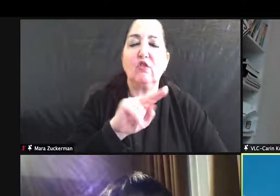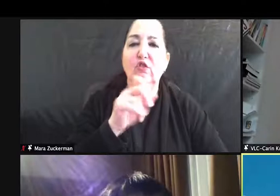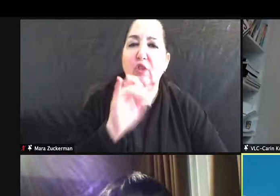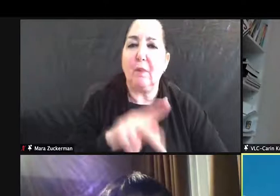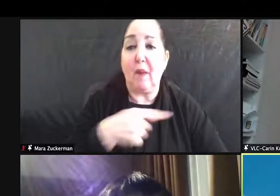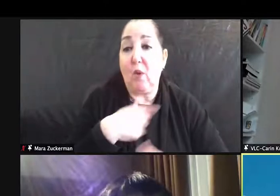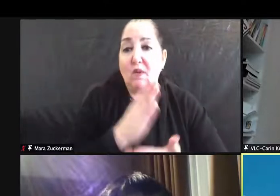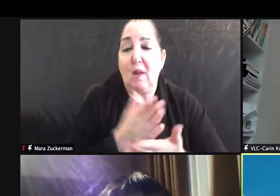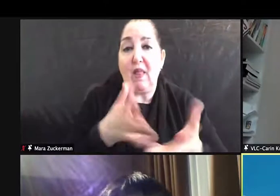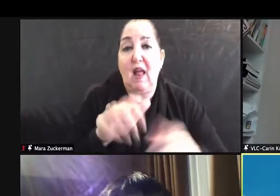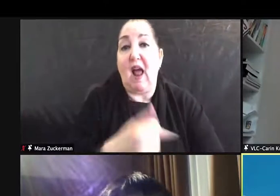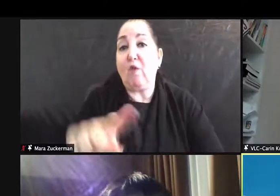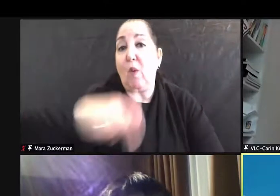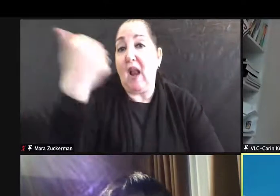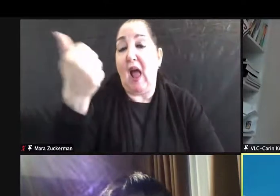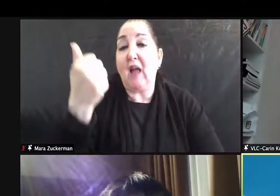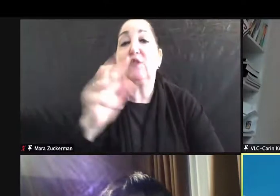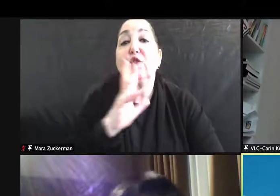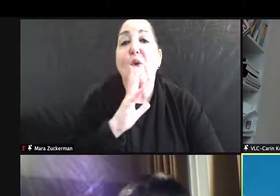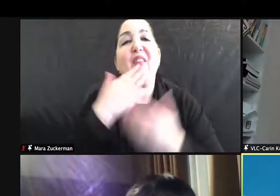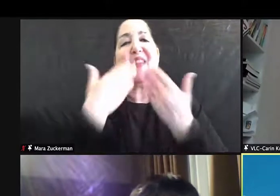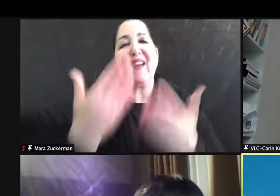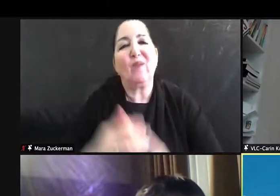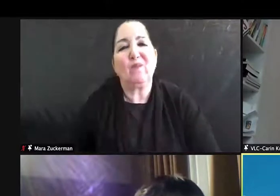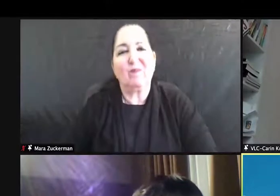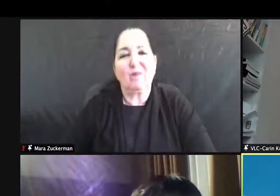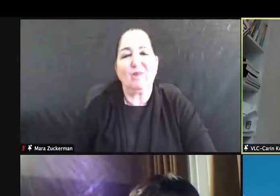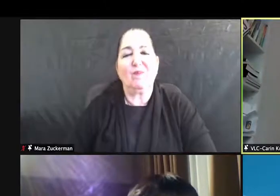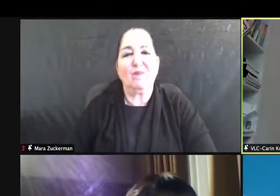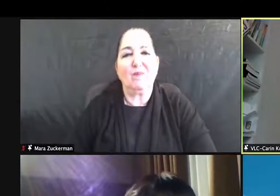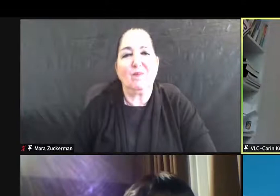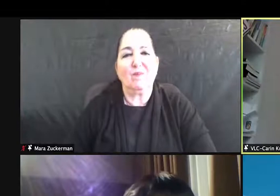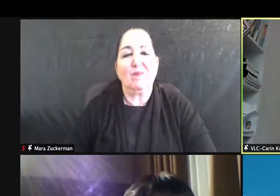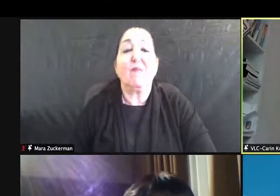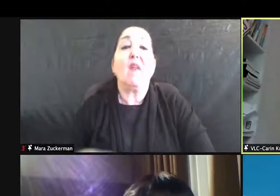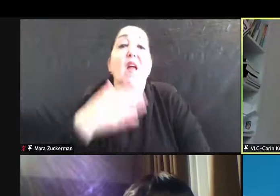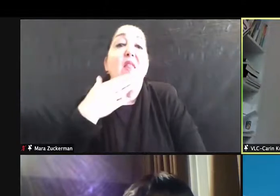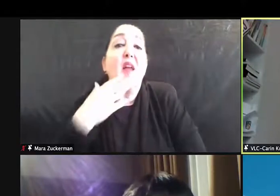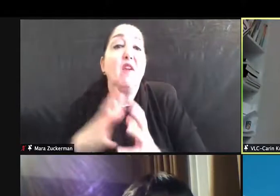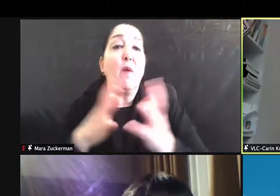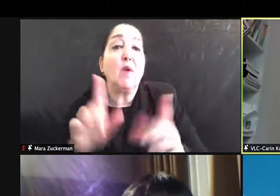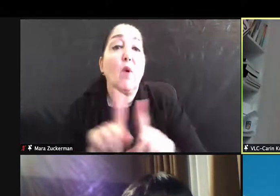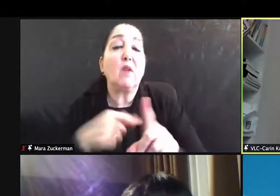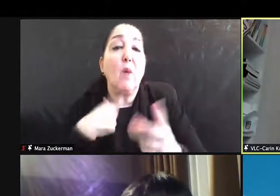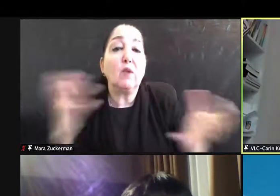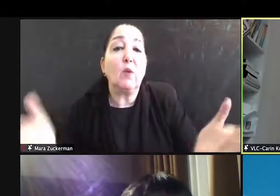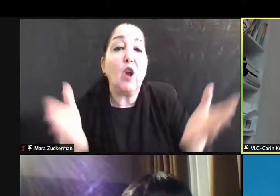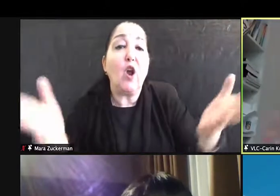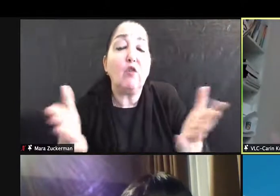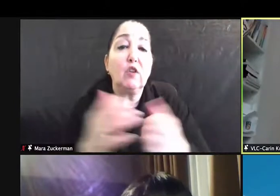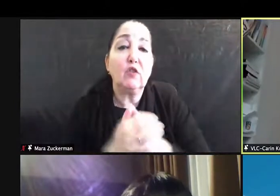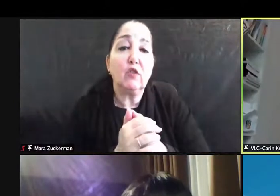let everyone else take the mic. Thank you. Thank you very much. I also want to encourage the audience to